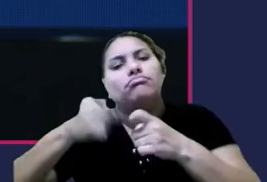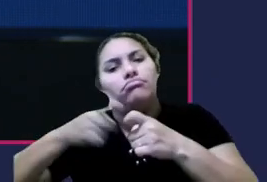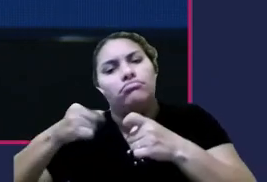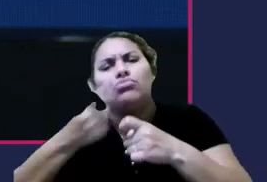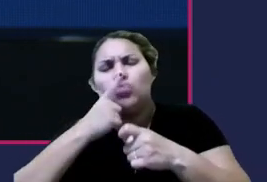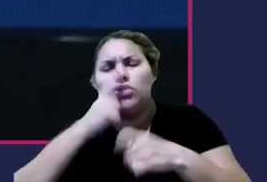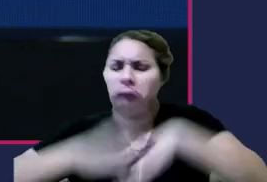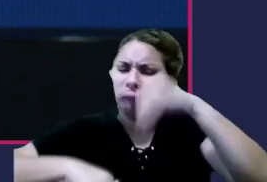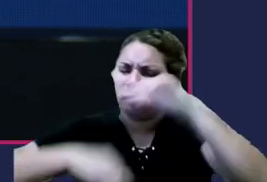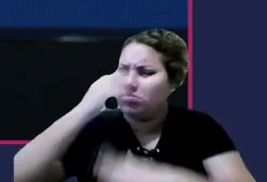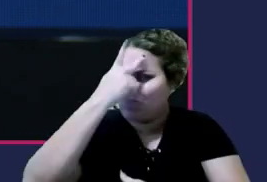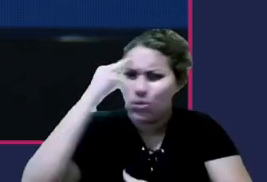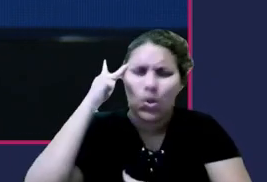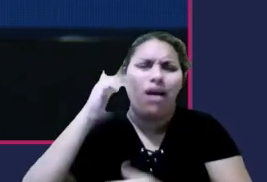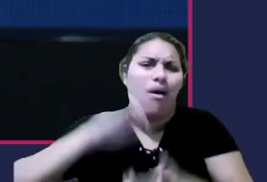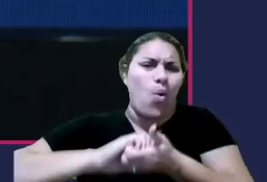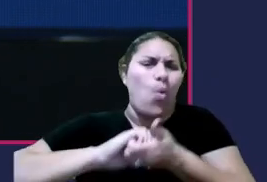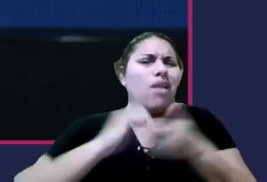team.